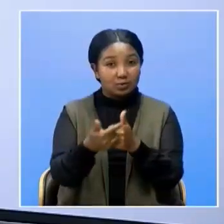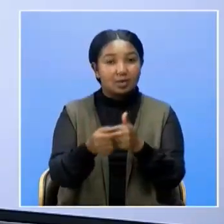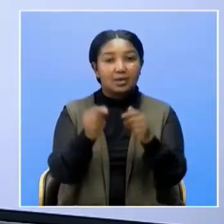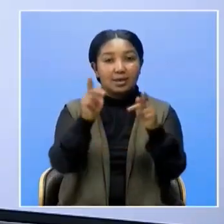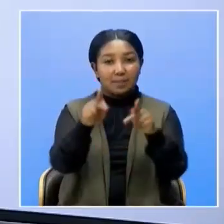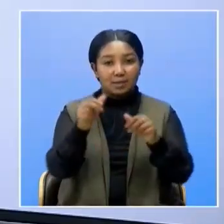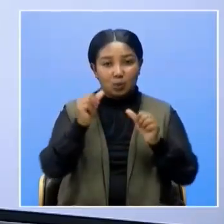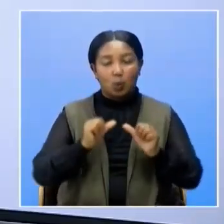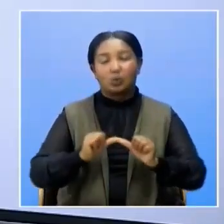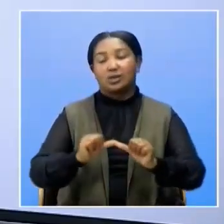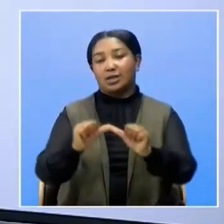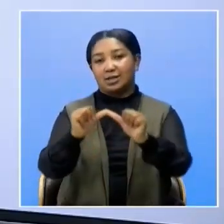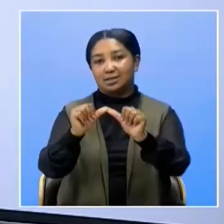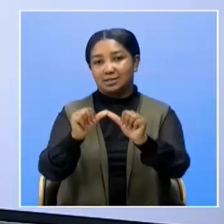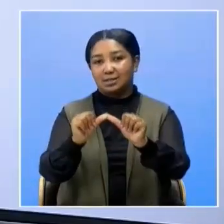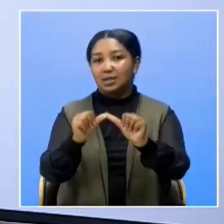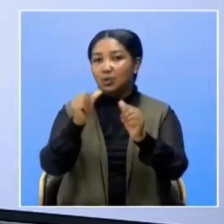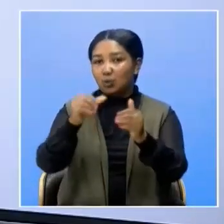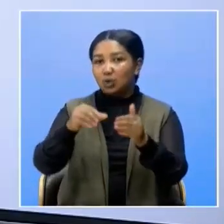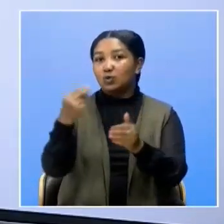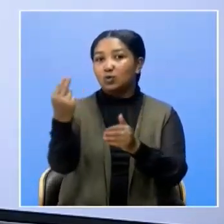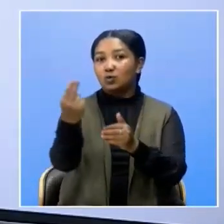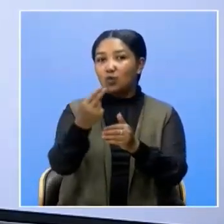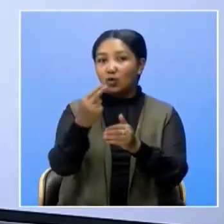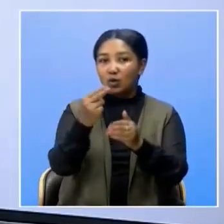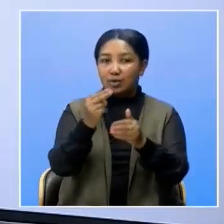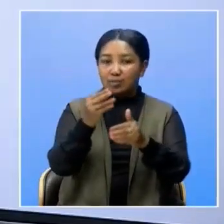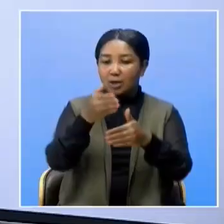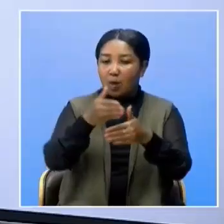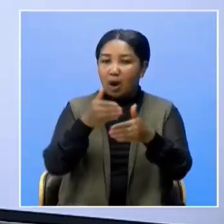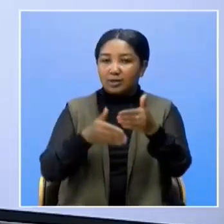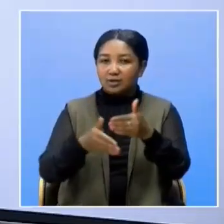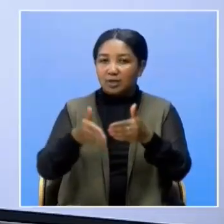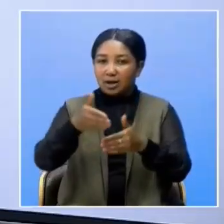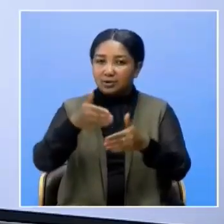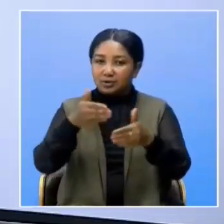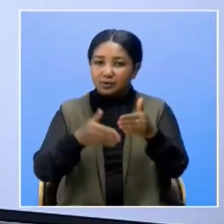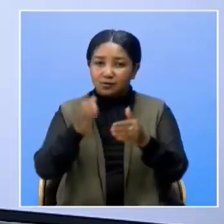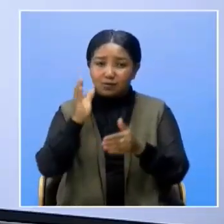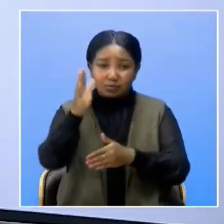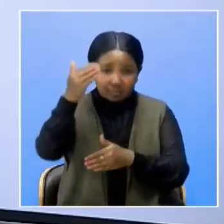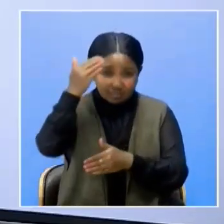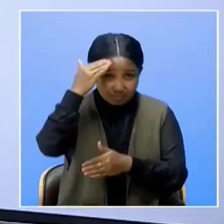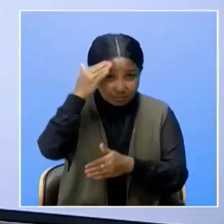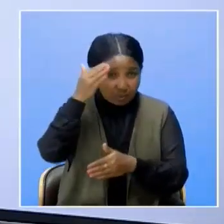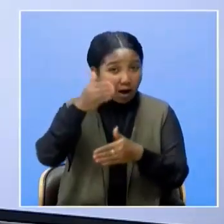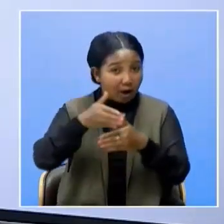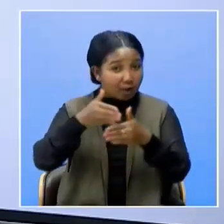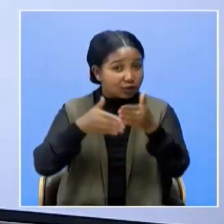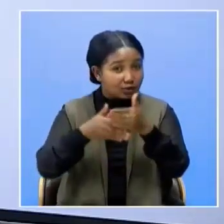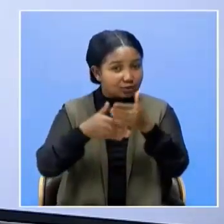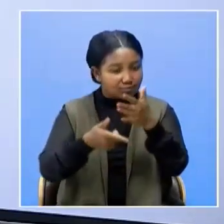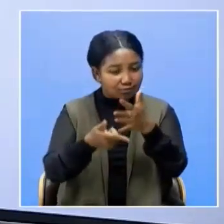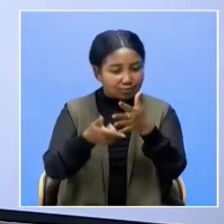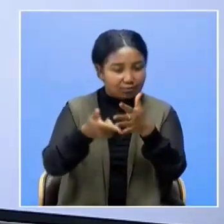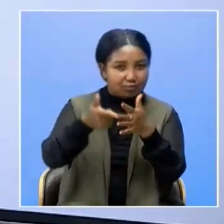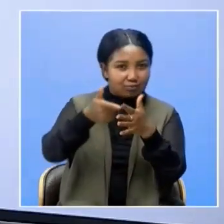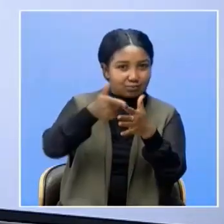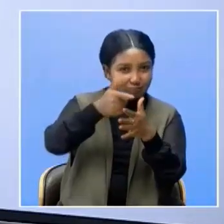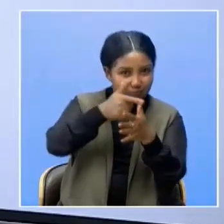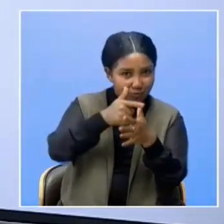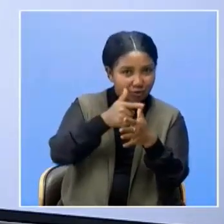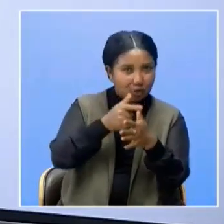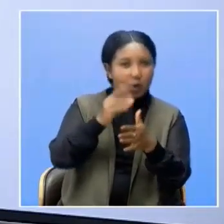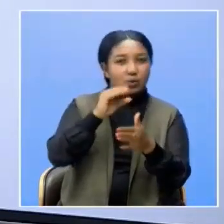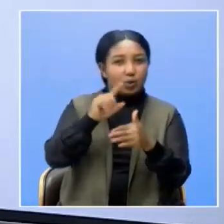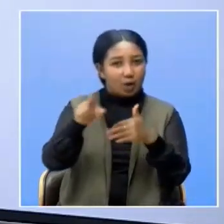present continuous, we use it for arranged future. Do you remember when we say arranged future, it means what? Yes, when we